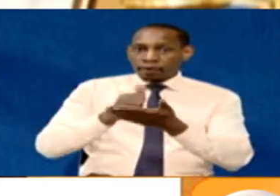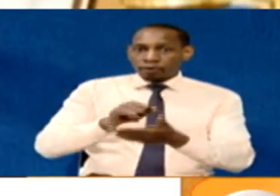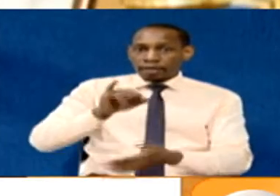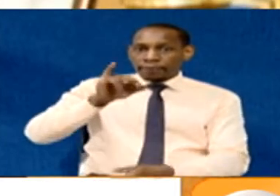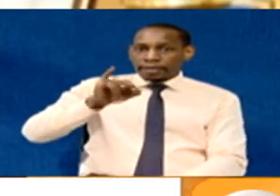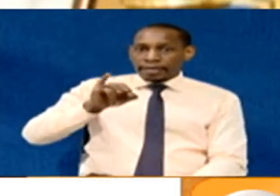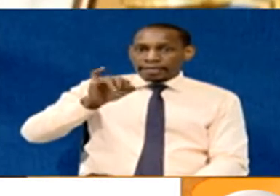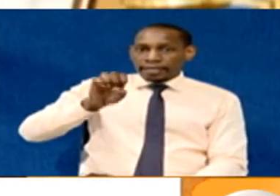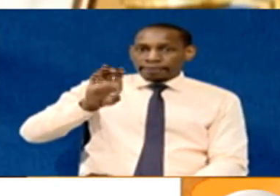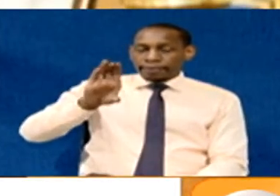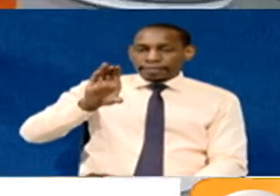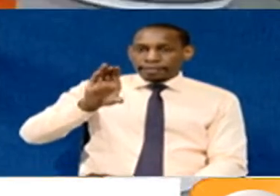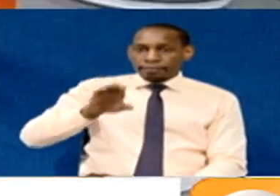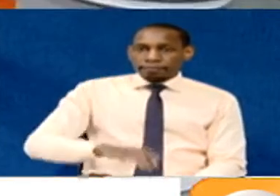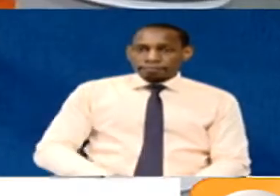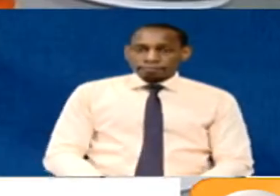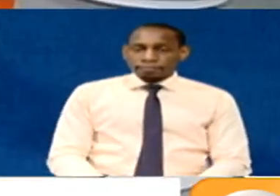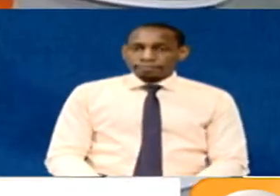IEBC.